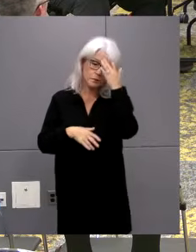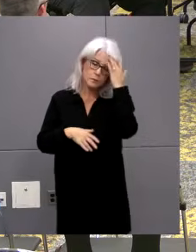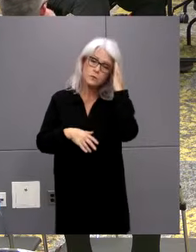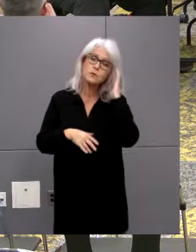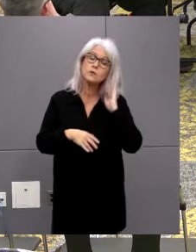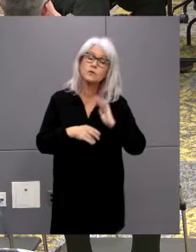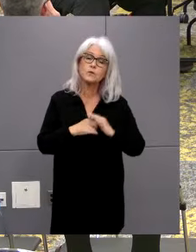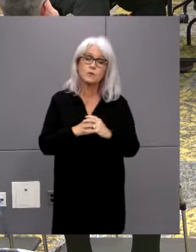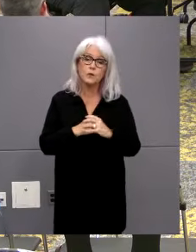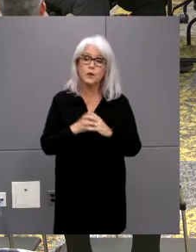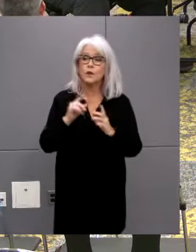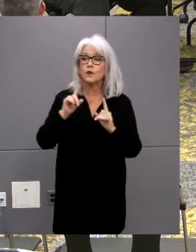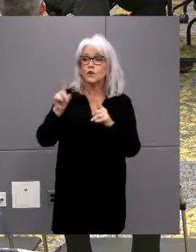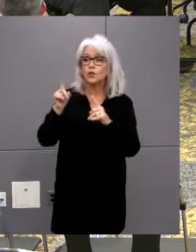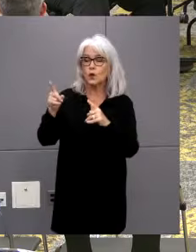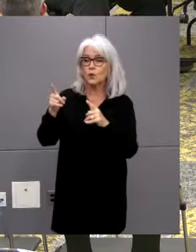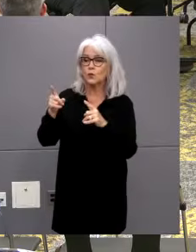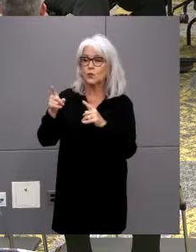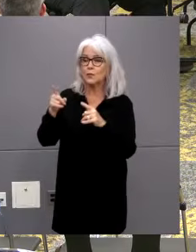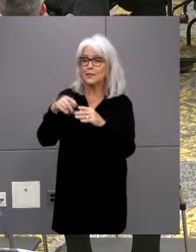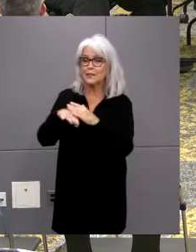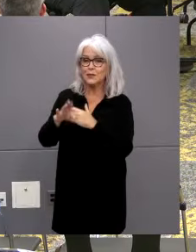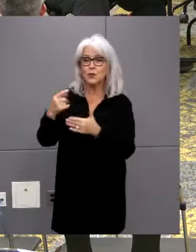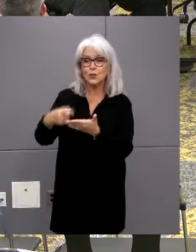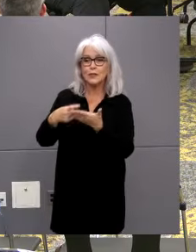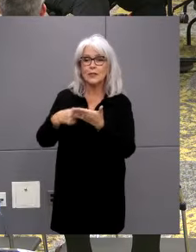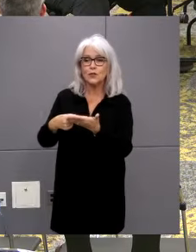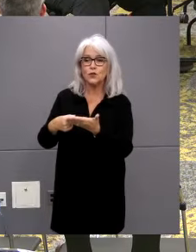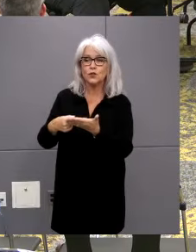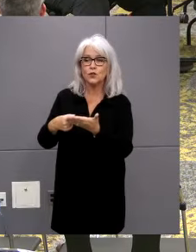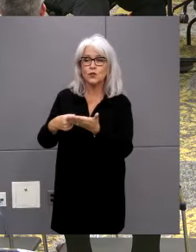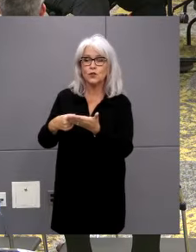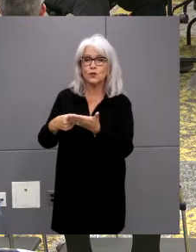Roll call vote to go into discussion on the,